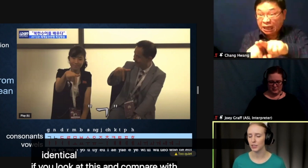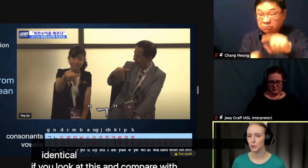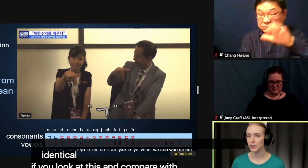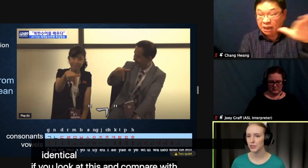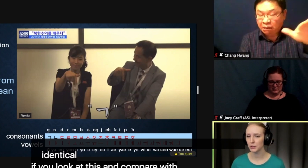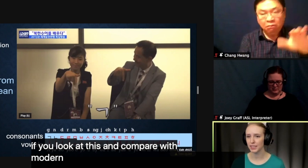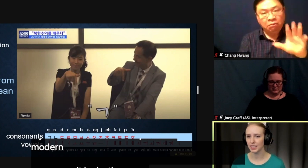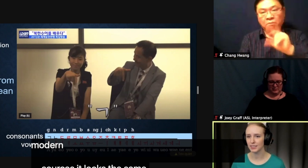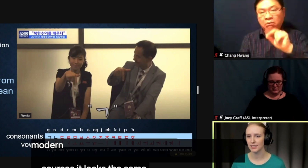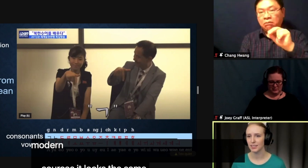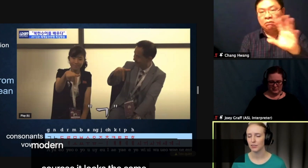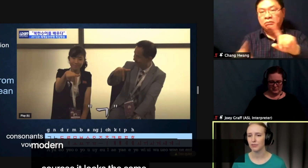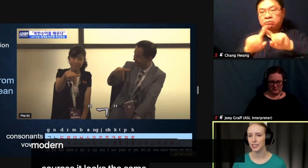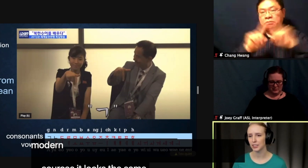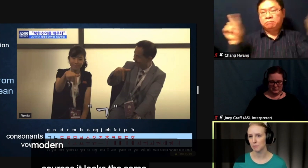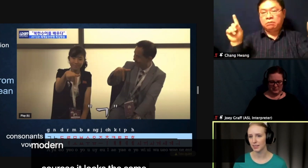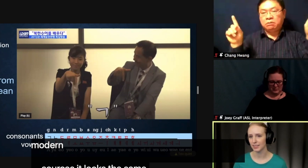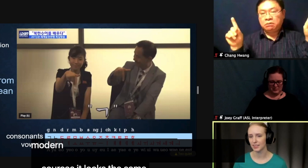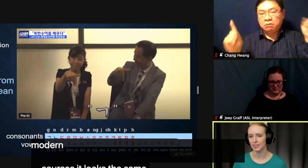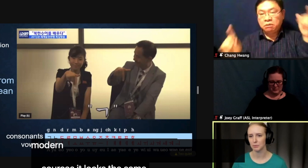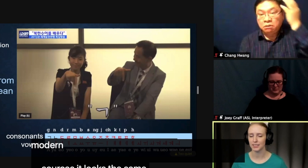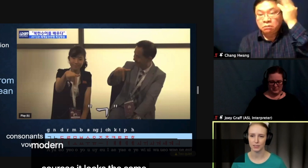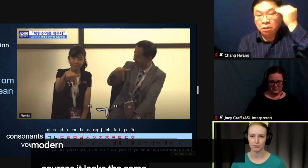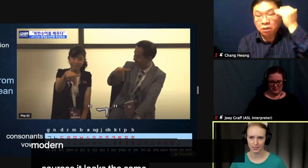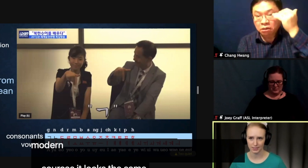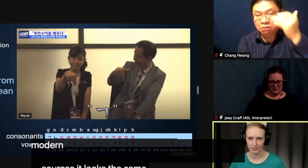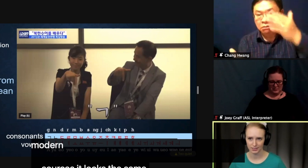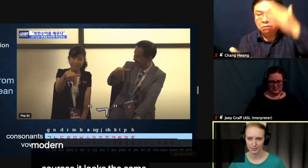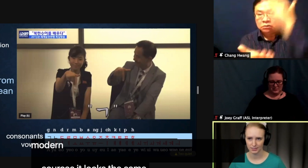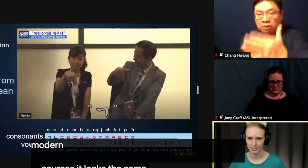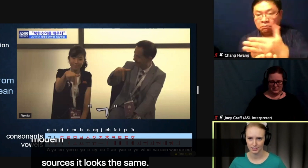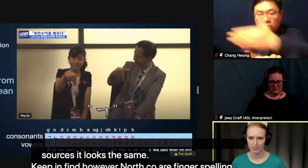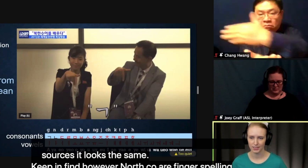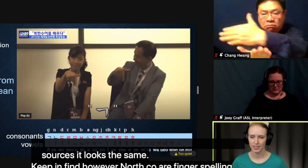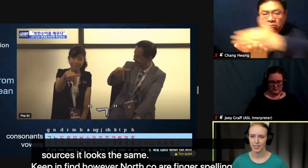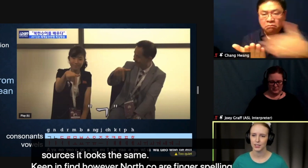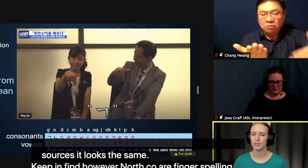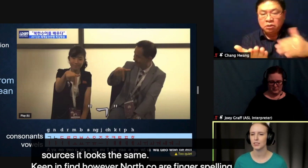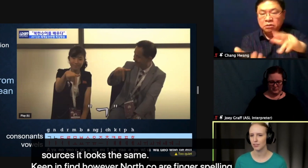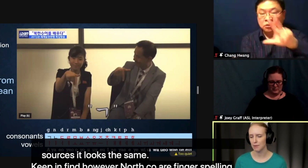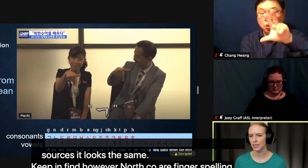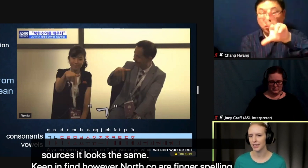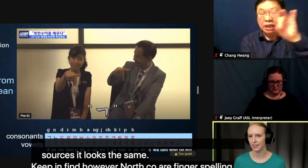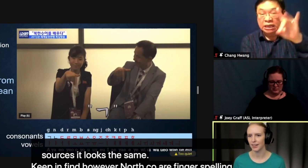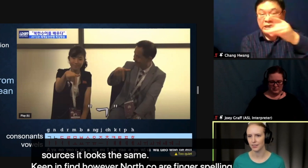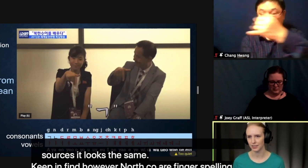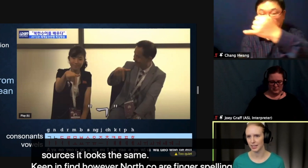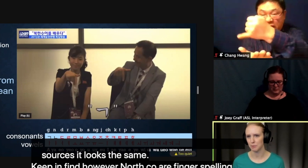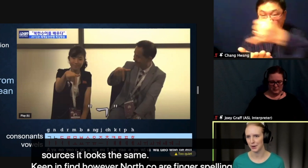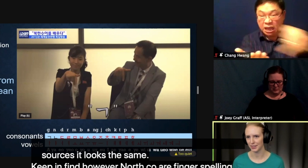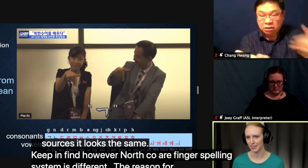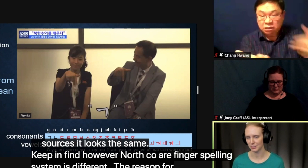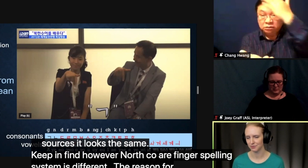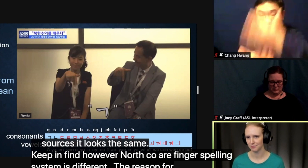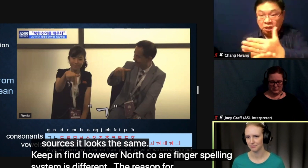Keep in mind, however, that North Korea's finger spelling system is different. The reason for that being